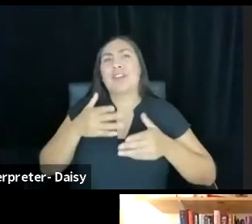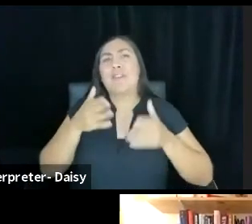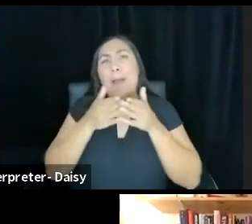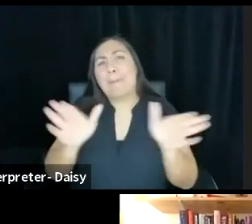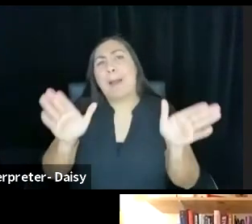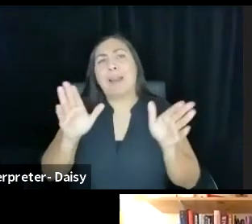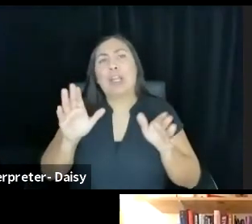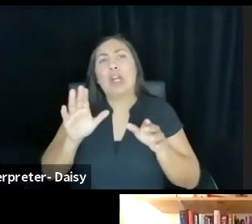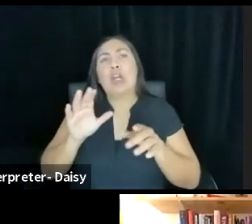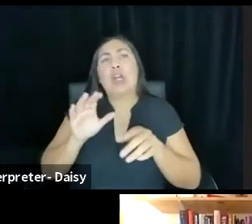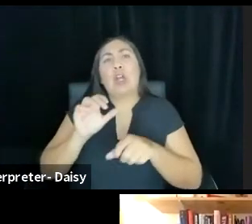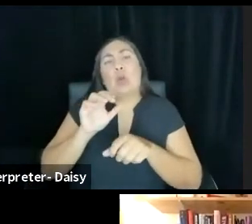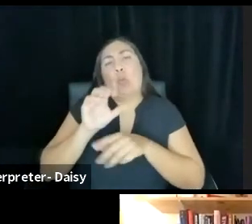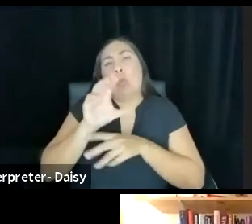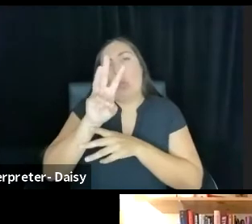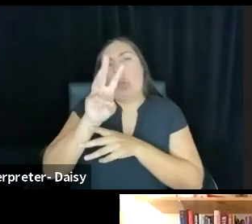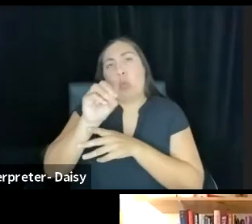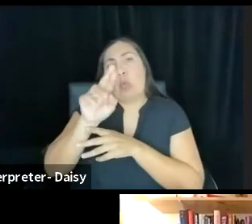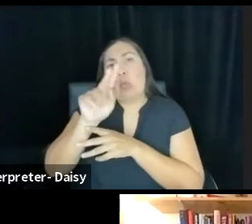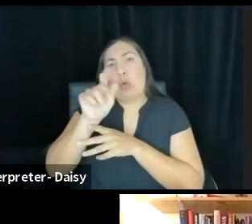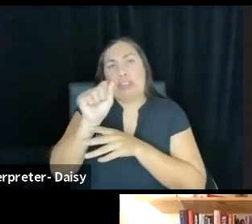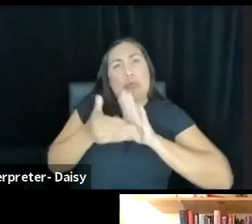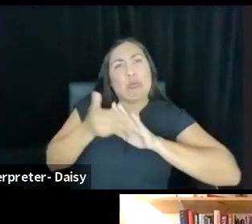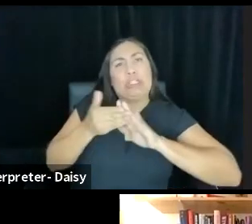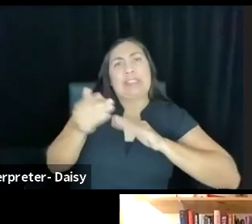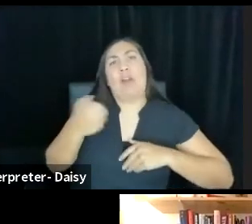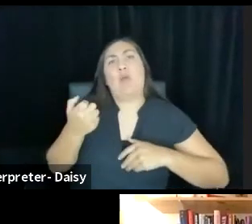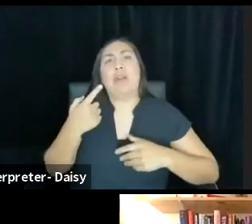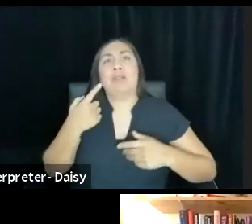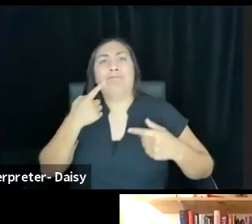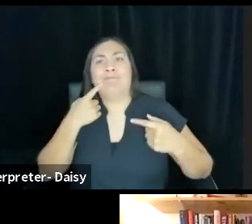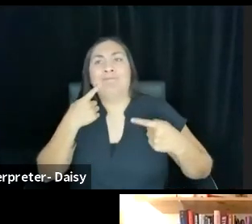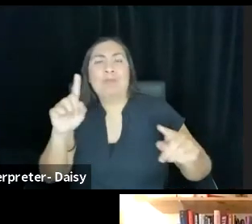just wanted to rep for my amazing public